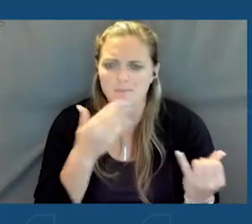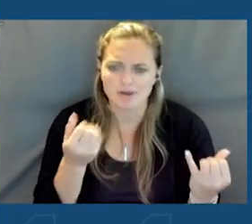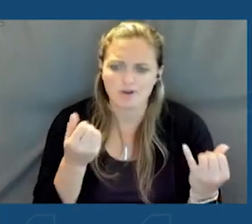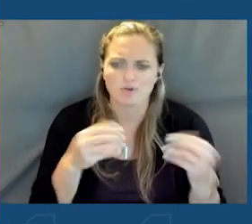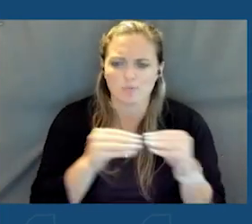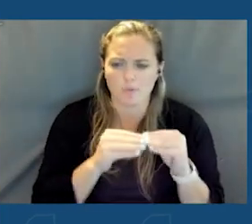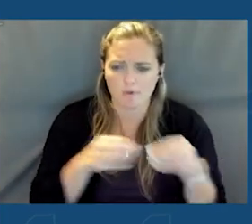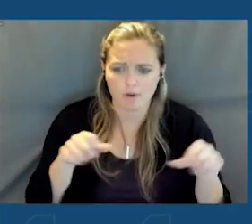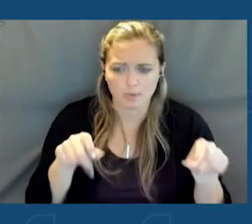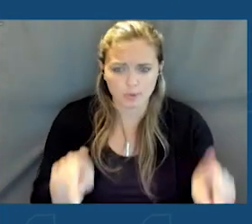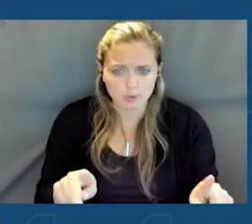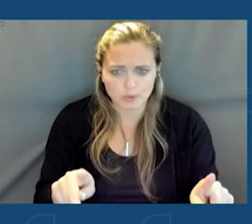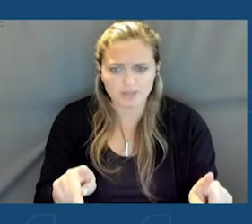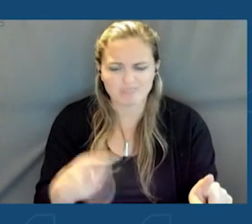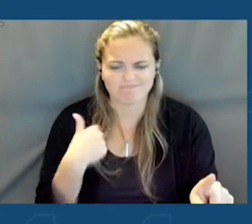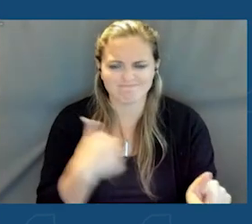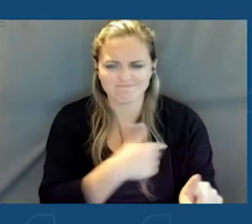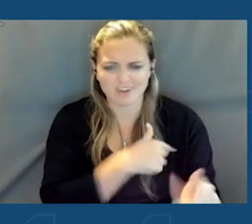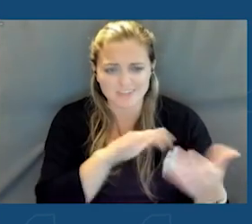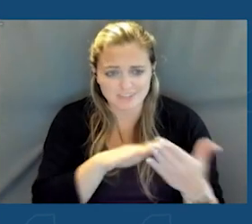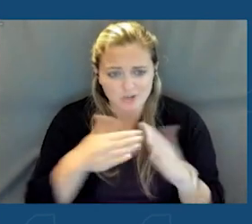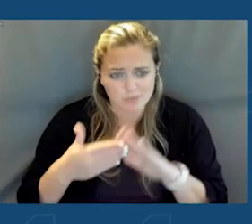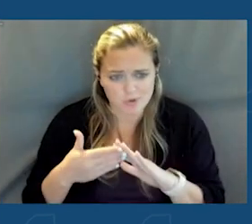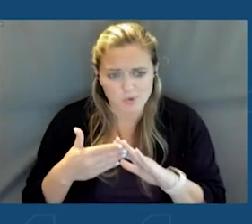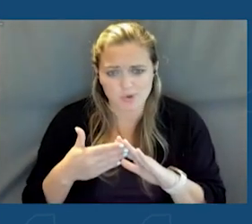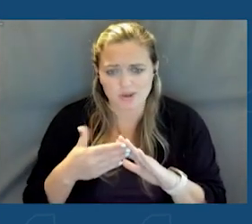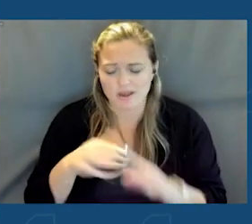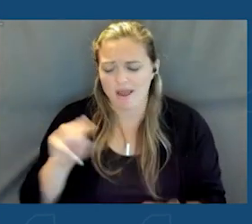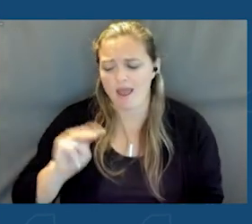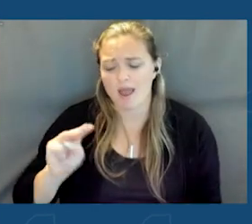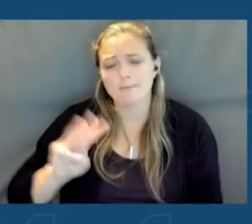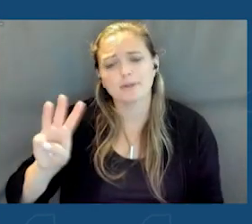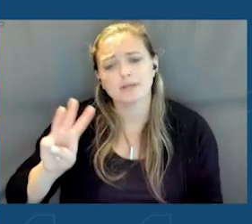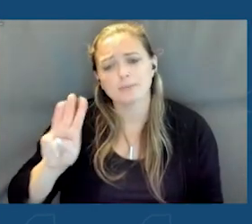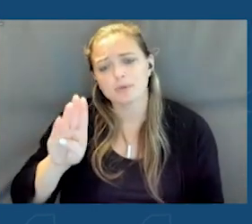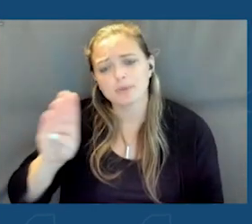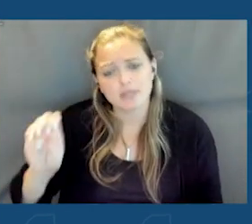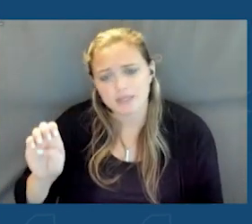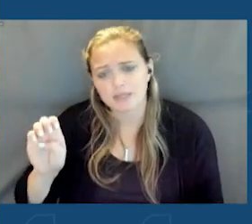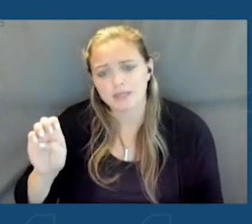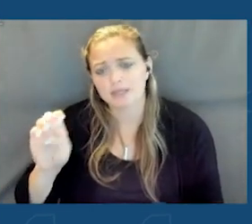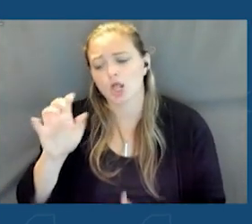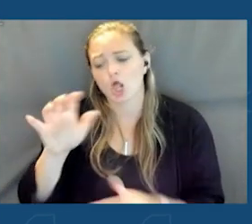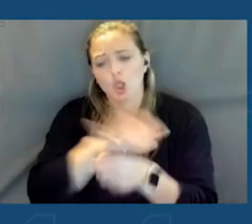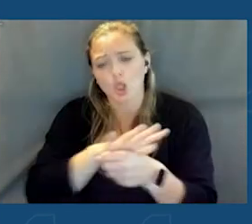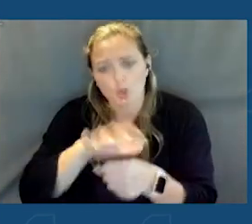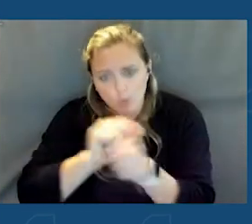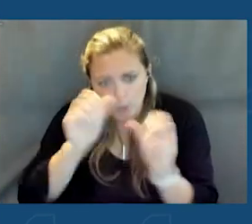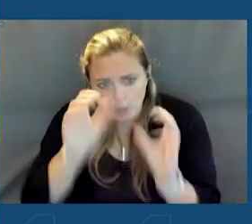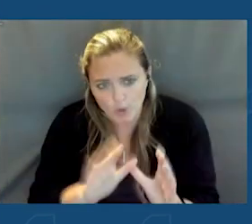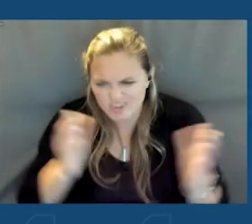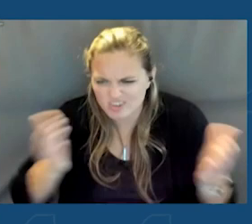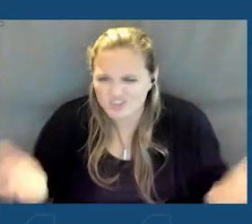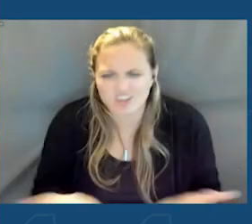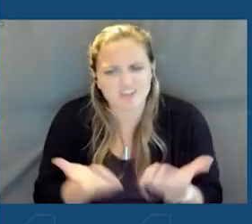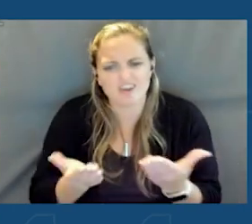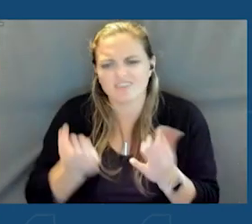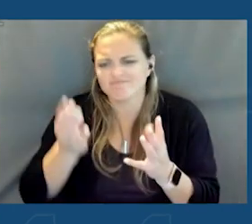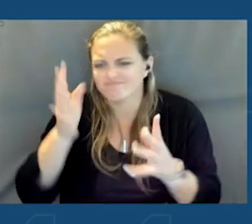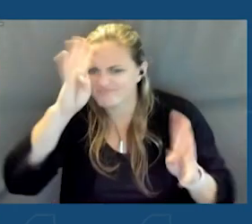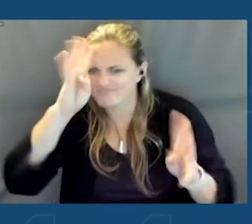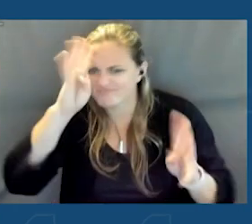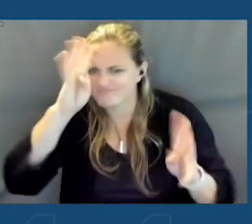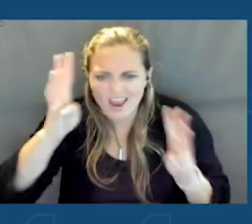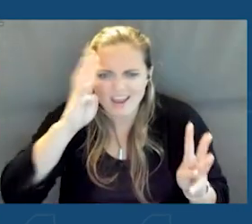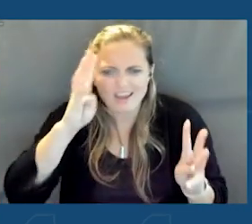opportunities for us in this community. MWBEs, local workers, are here creating